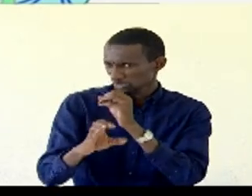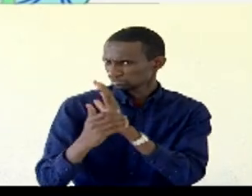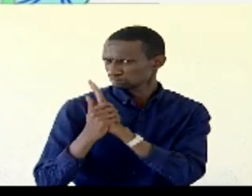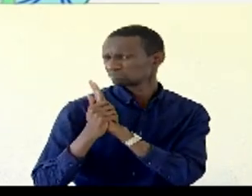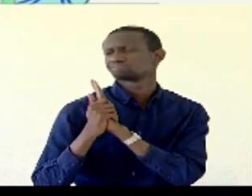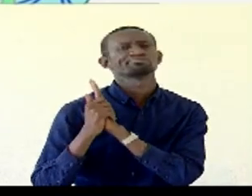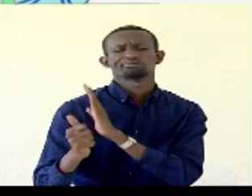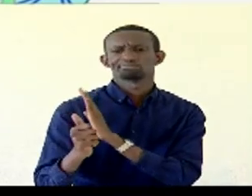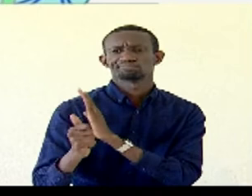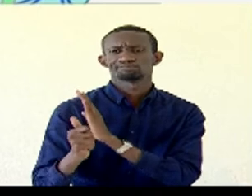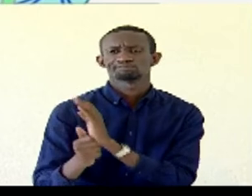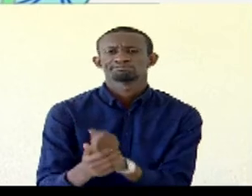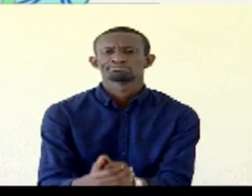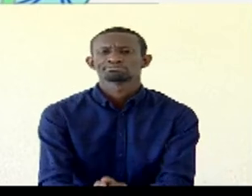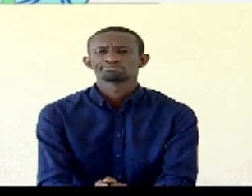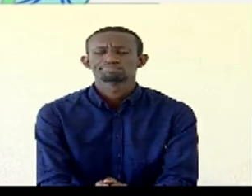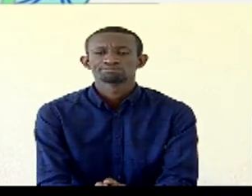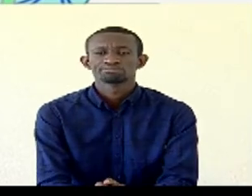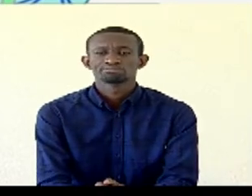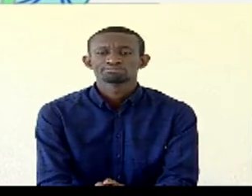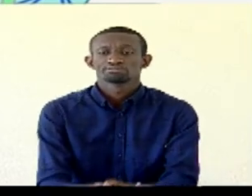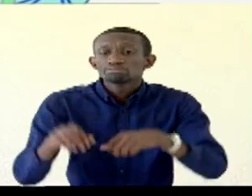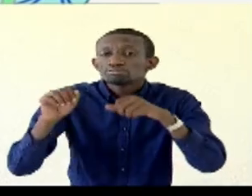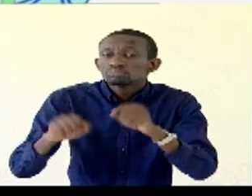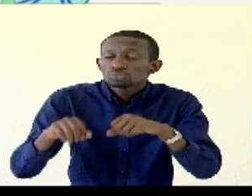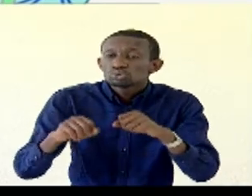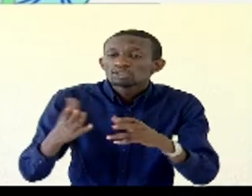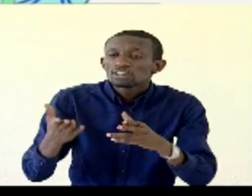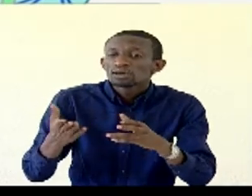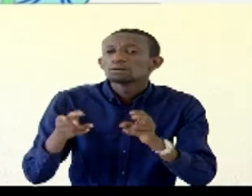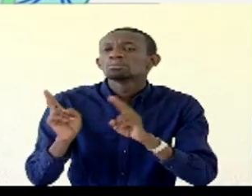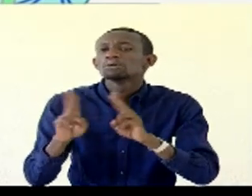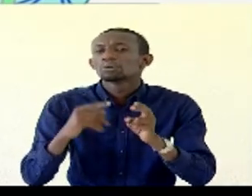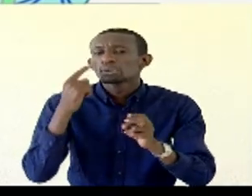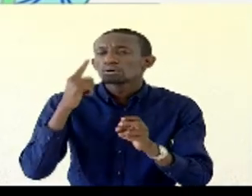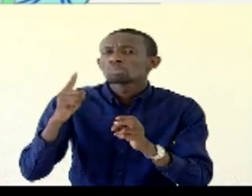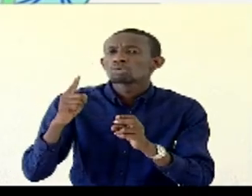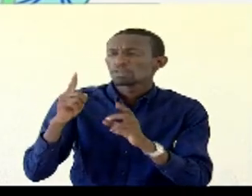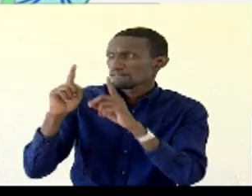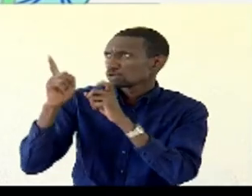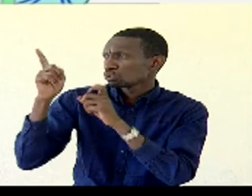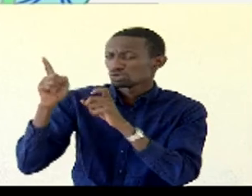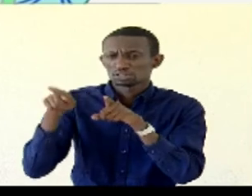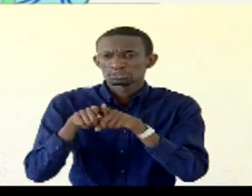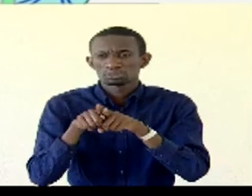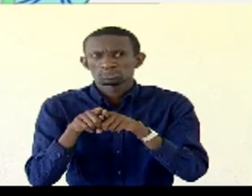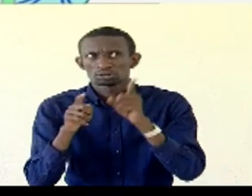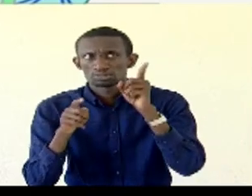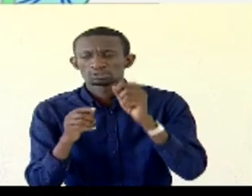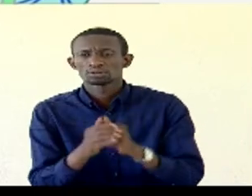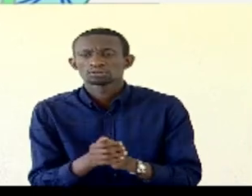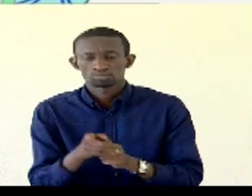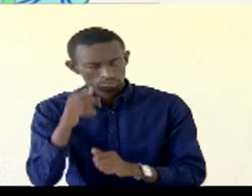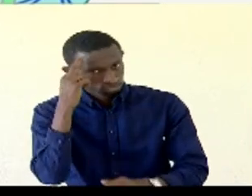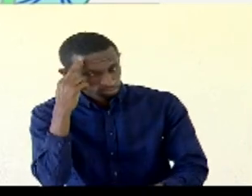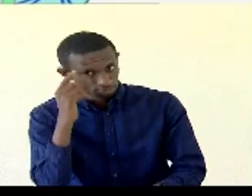resolution. Can this be a fair representation of actually what is happening here?